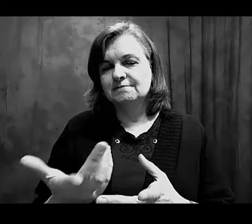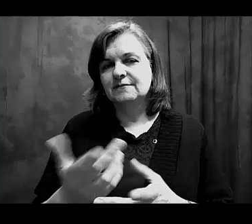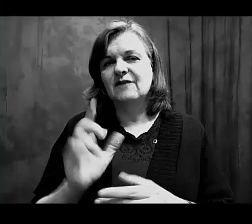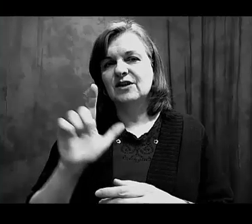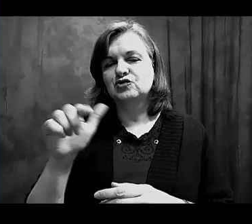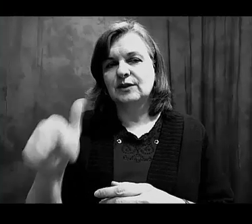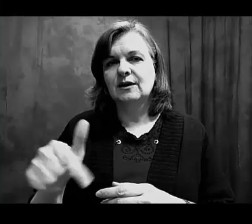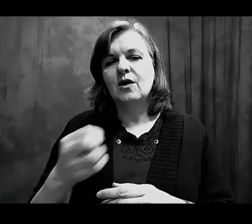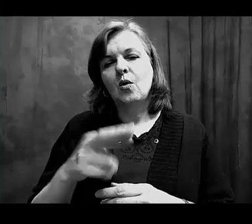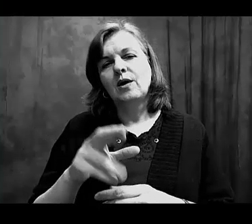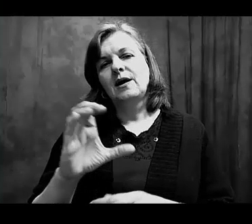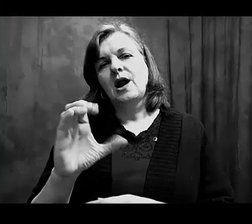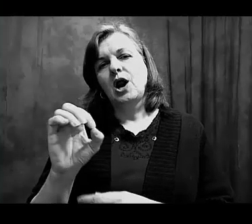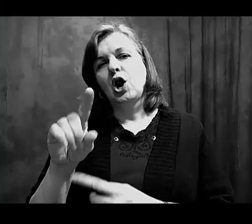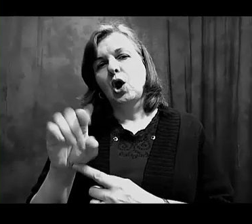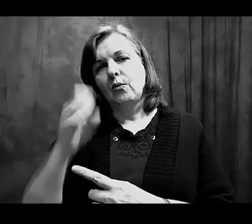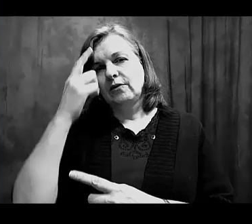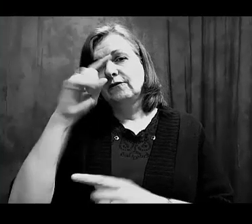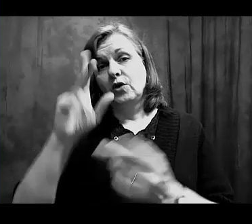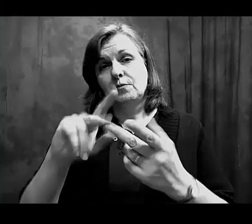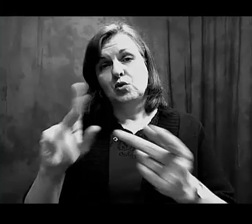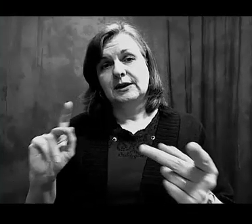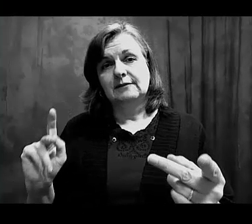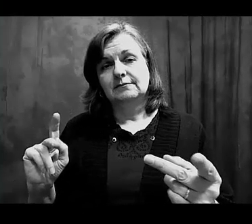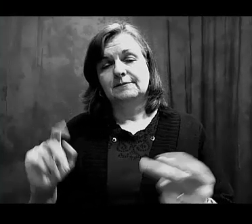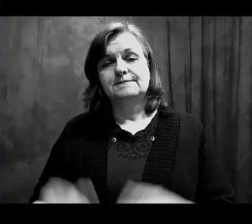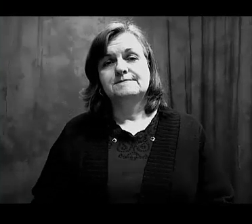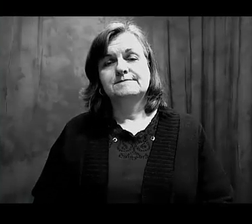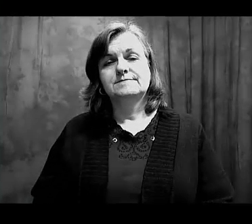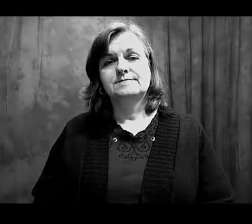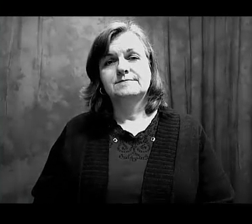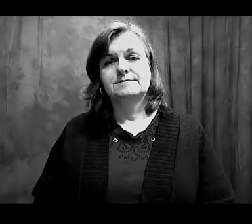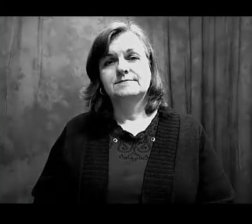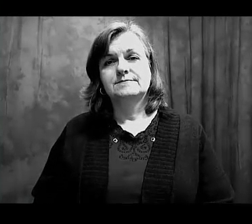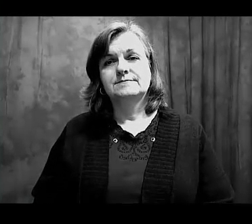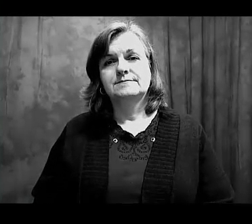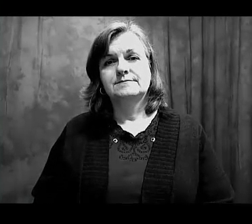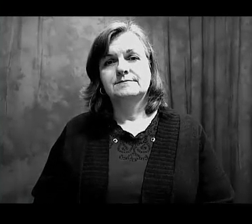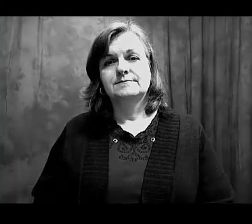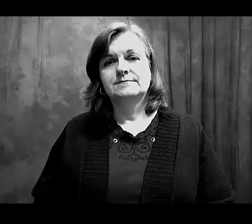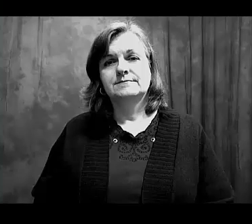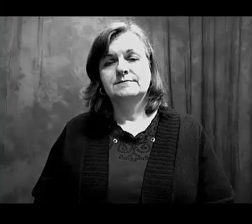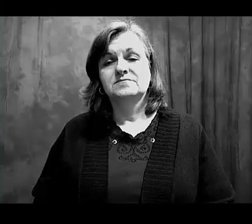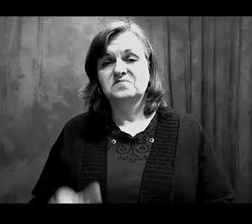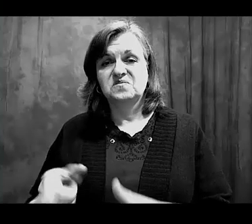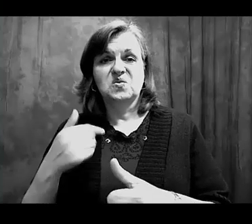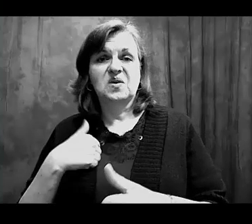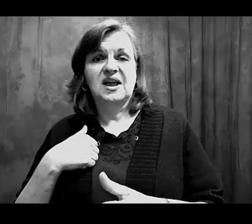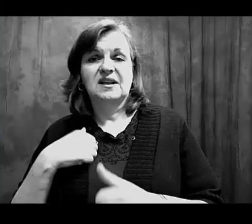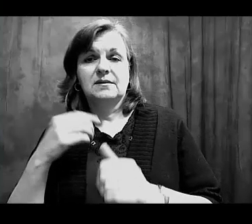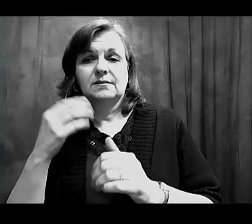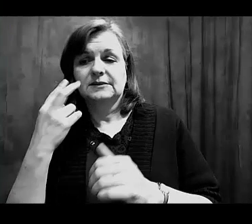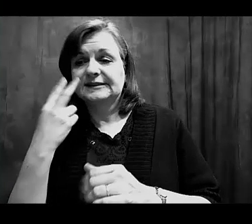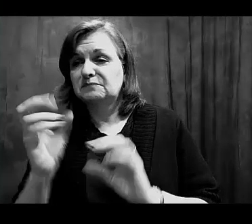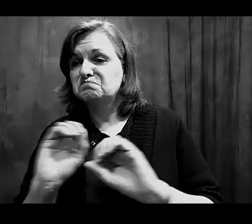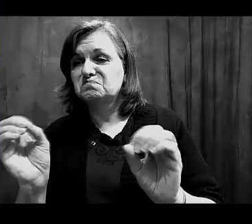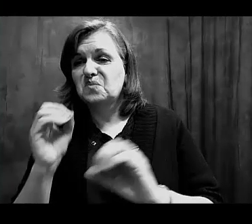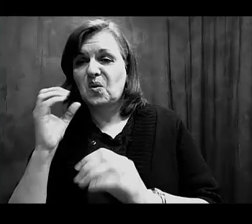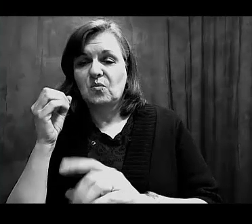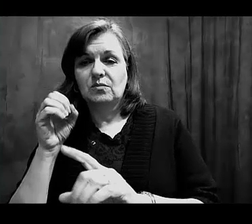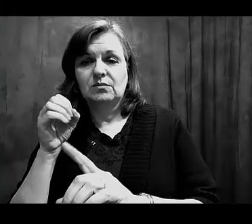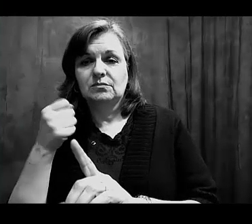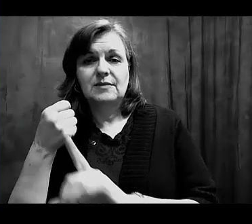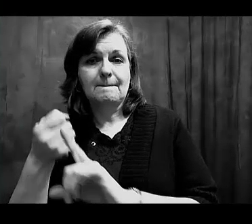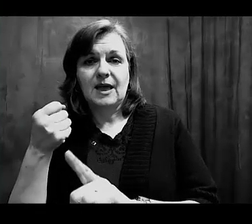We can have absolutely no effect whatsoever. You would never even know you were carrying the disease. It can go all the way up through